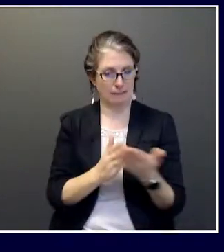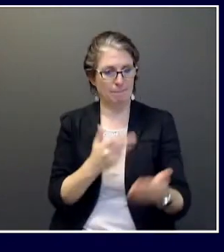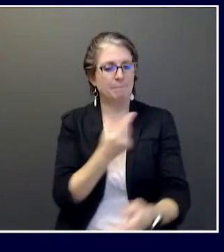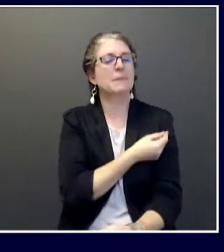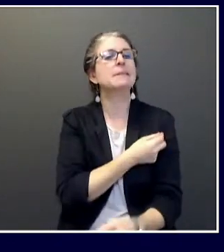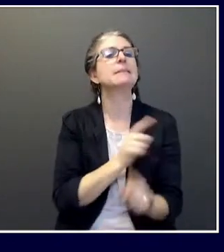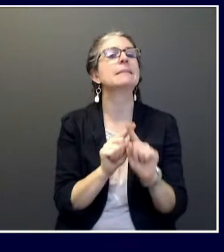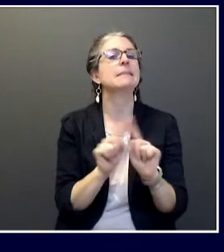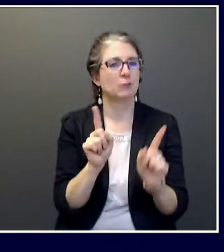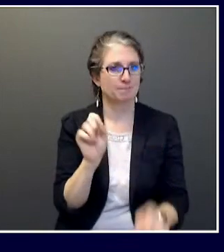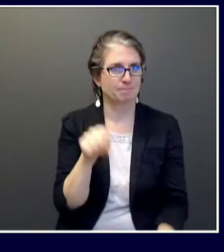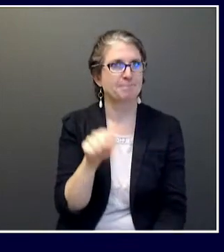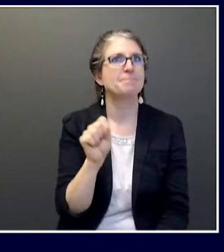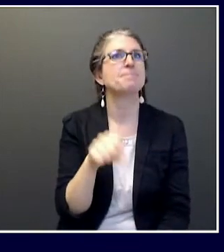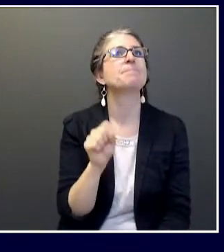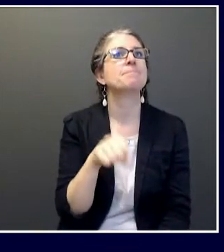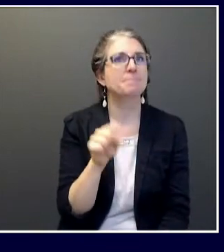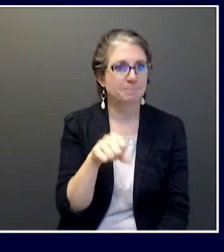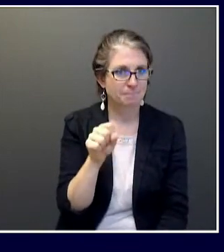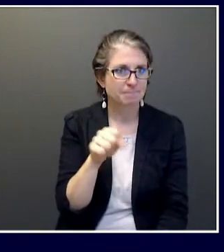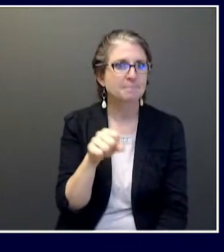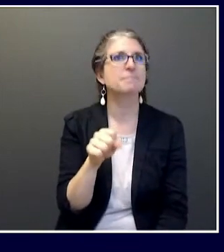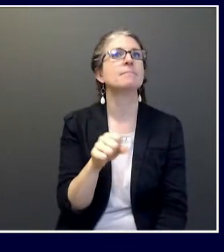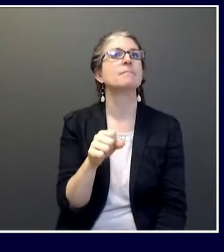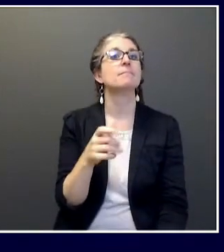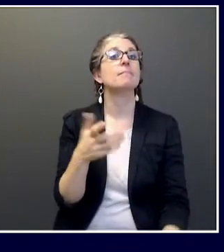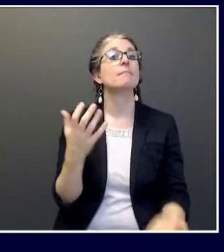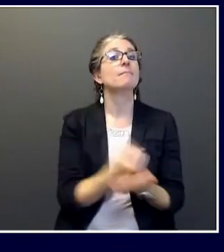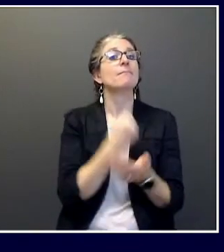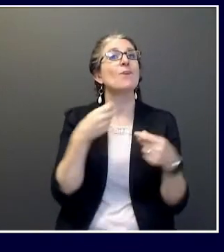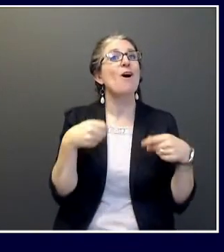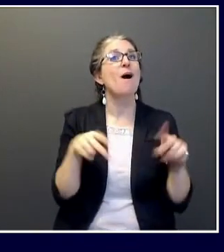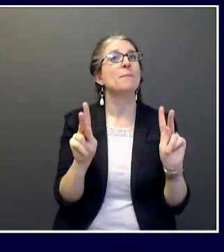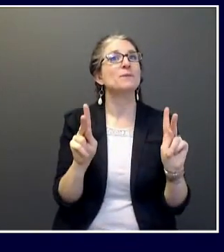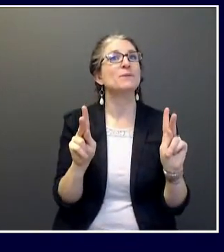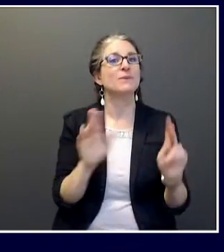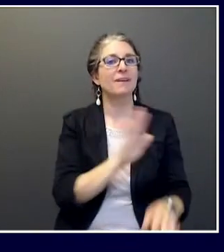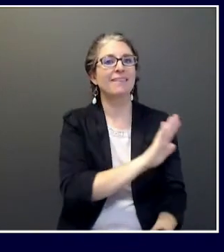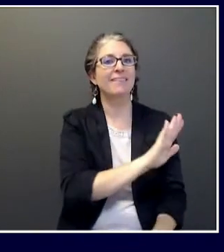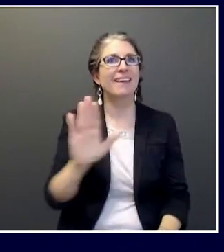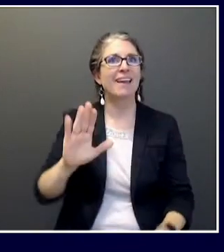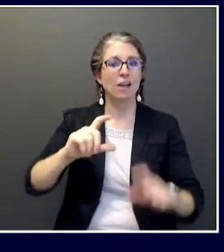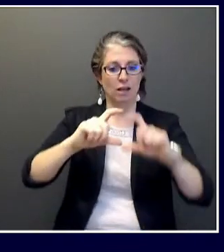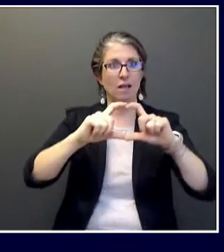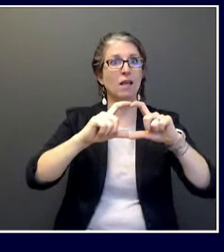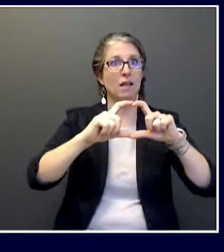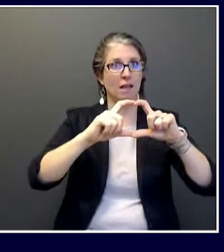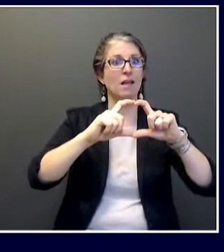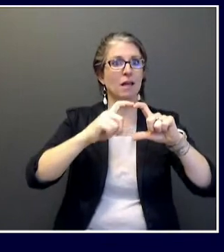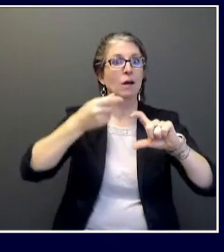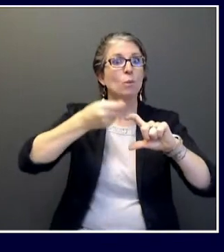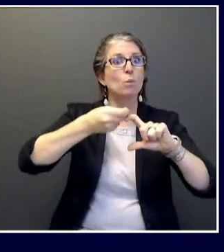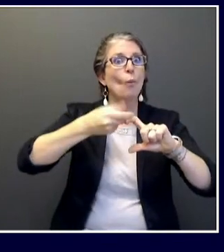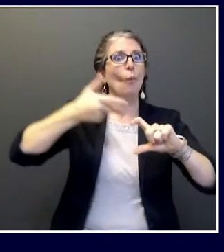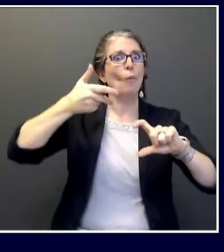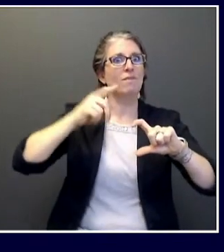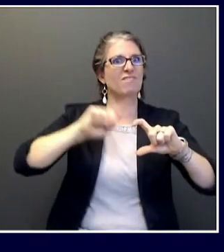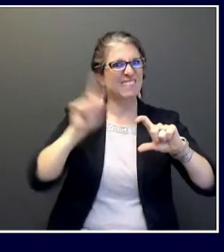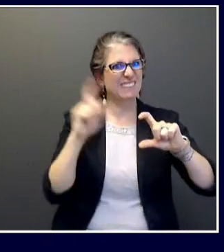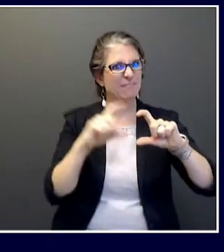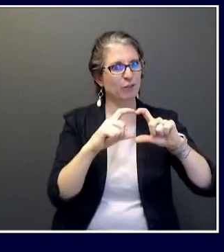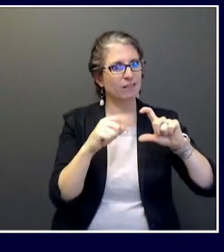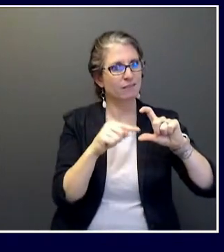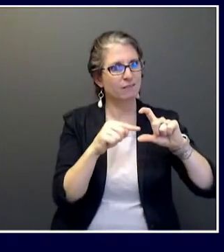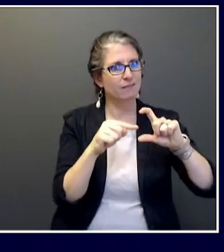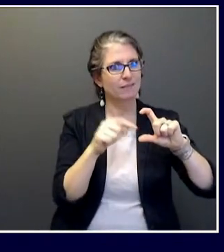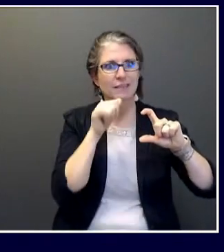noted some of them, somewhat different packaging and such. I want to zero in on two that are really important. The first is that the